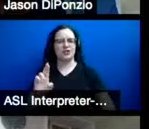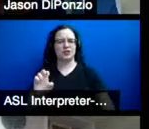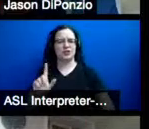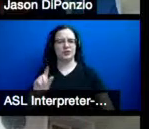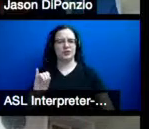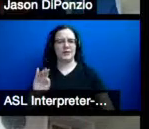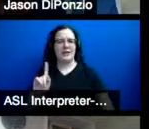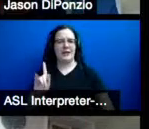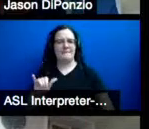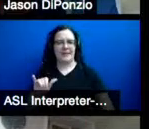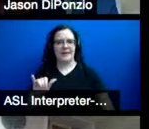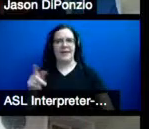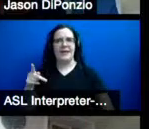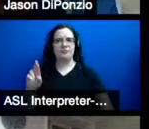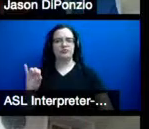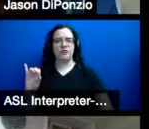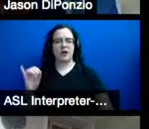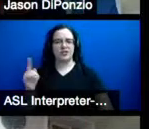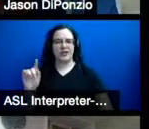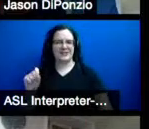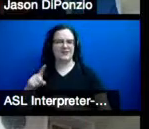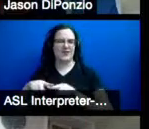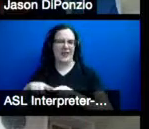feel free to email us at